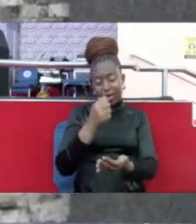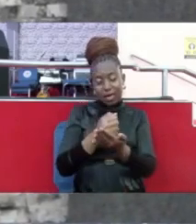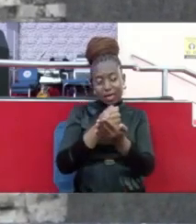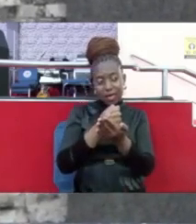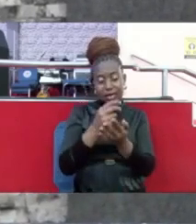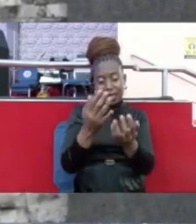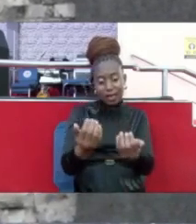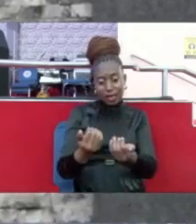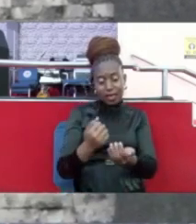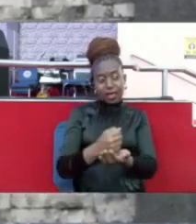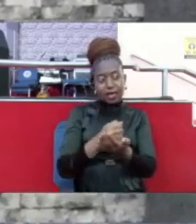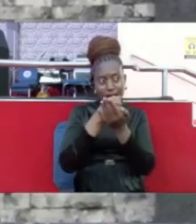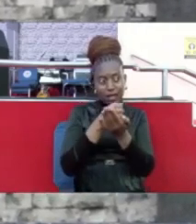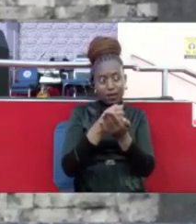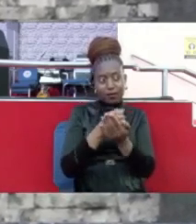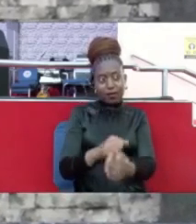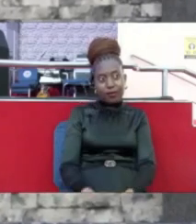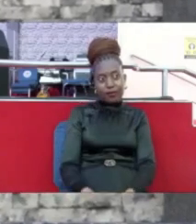So at